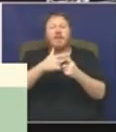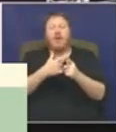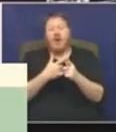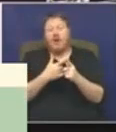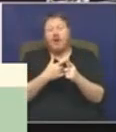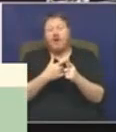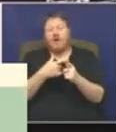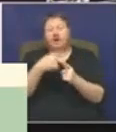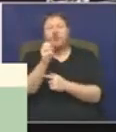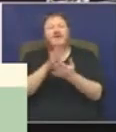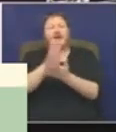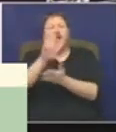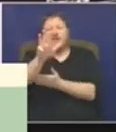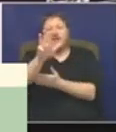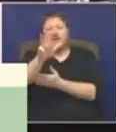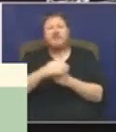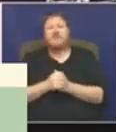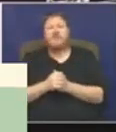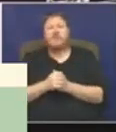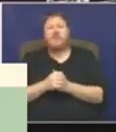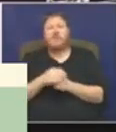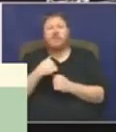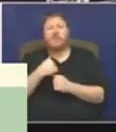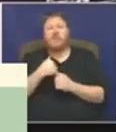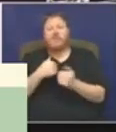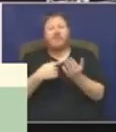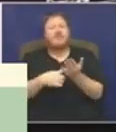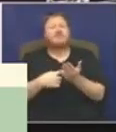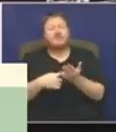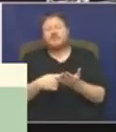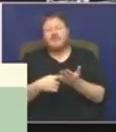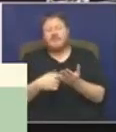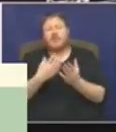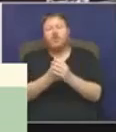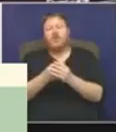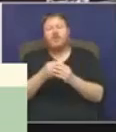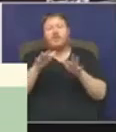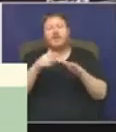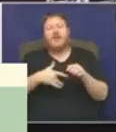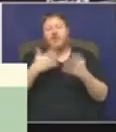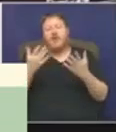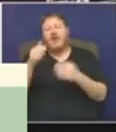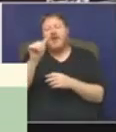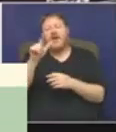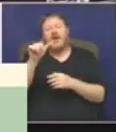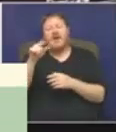April 2019, I spoke to the residents of Alexandra about the challenges that they